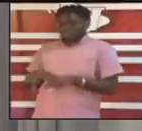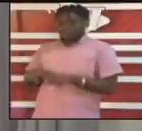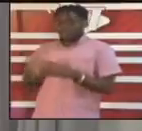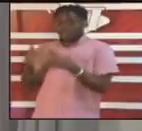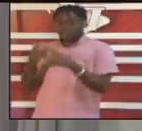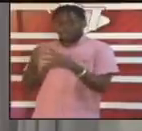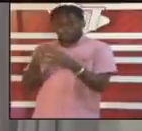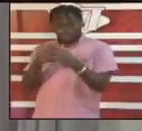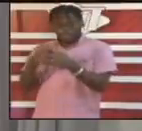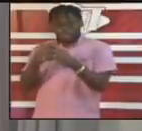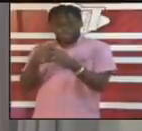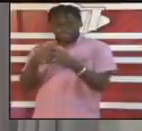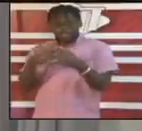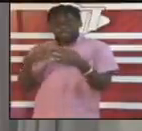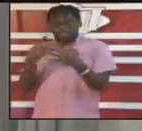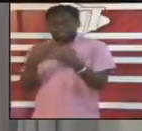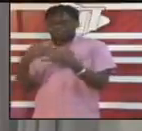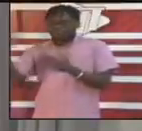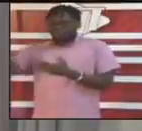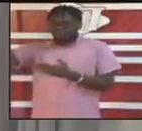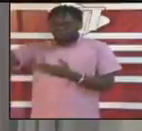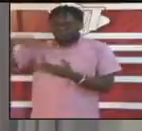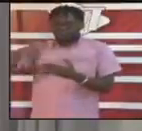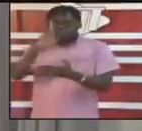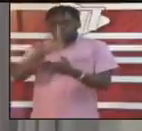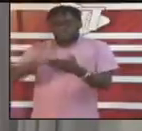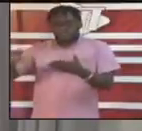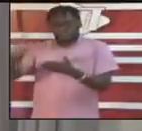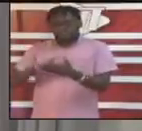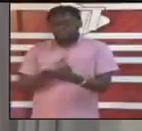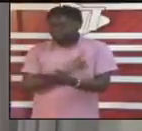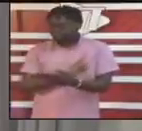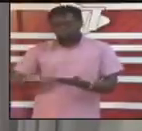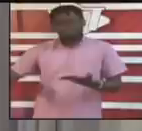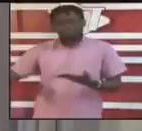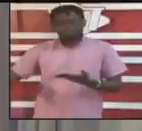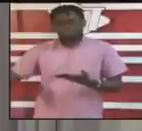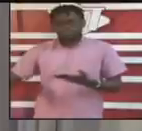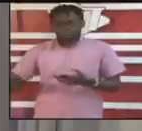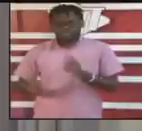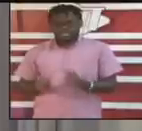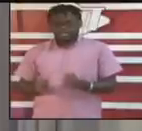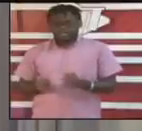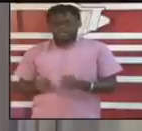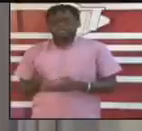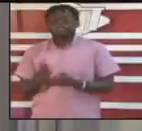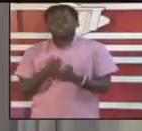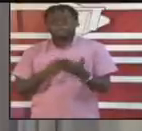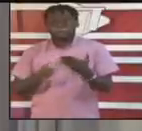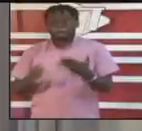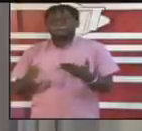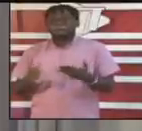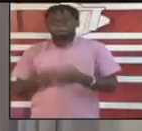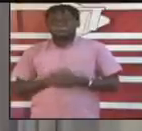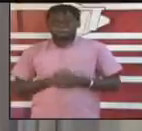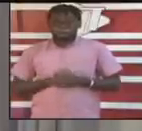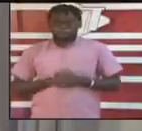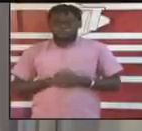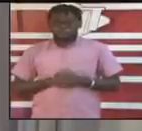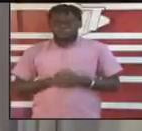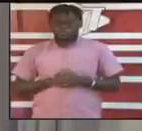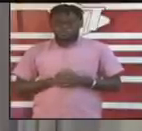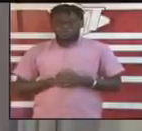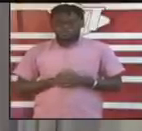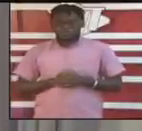The point that should be made is that our last 14 cases have come from persons we